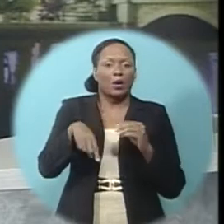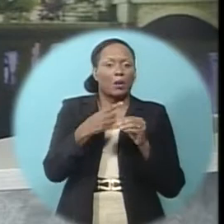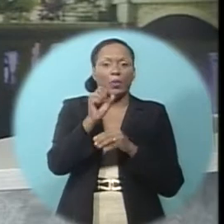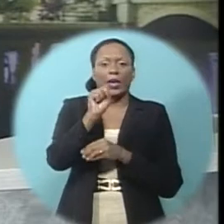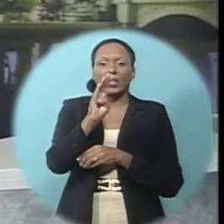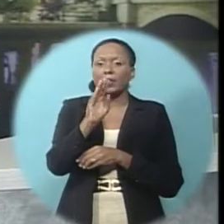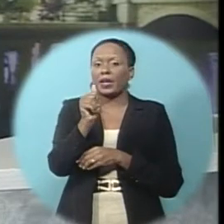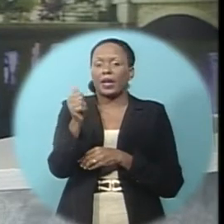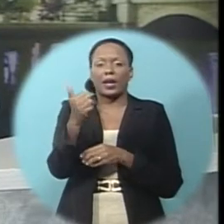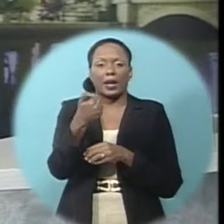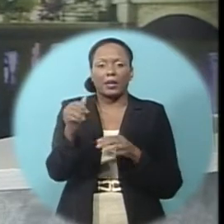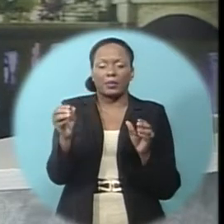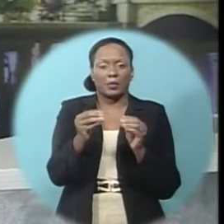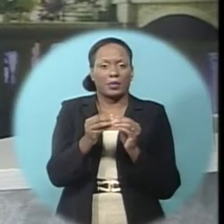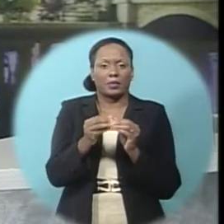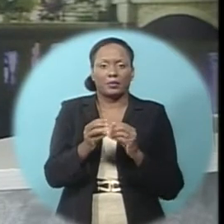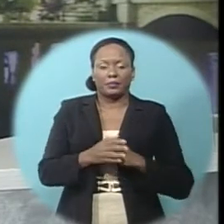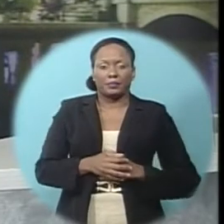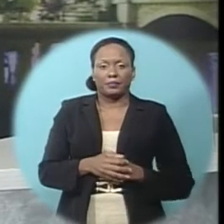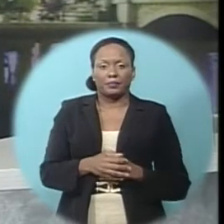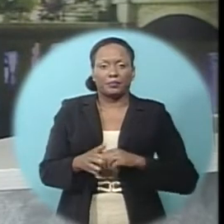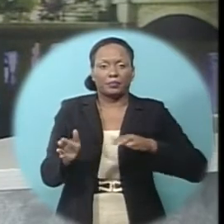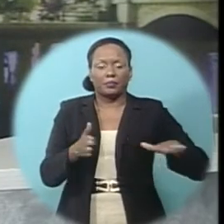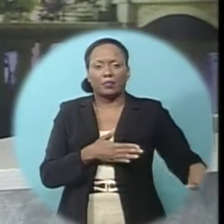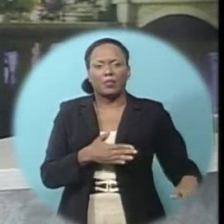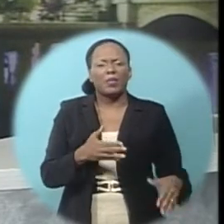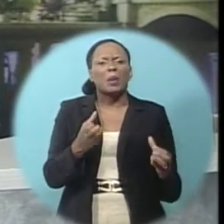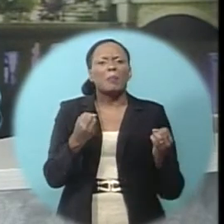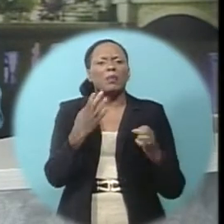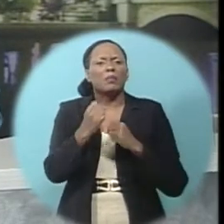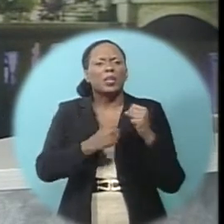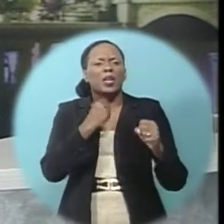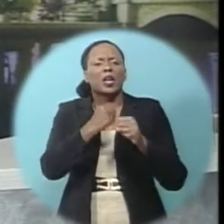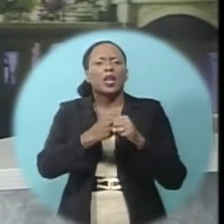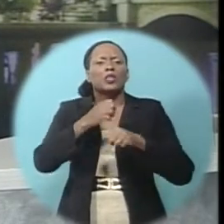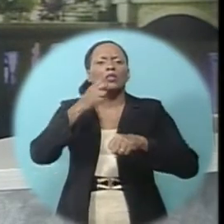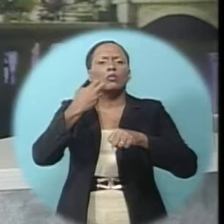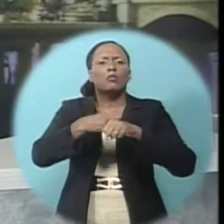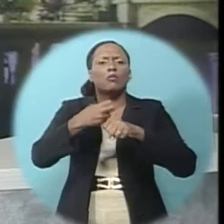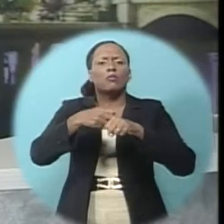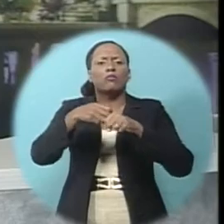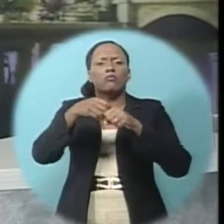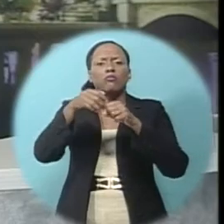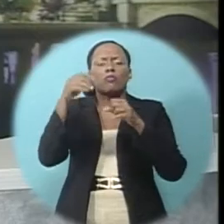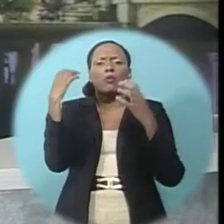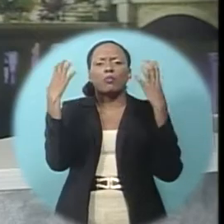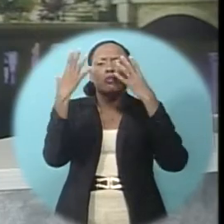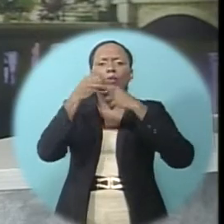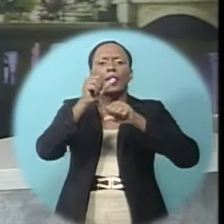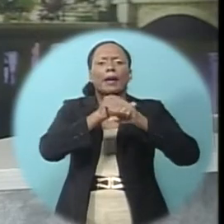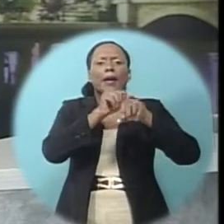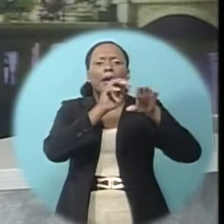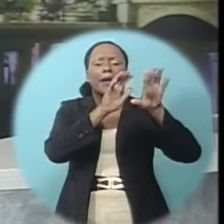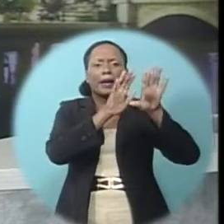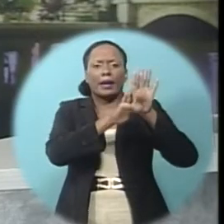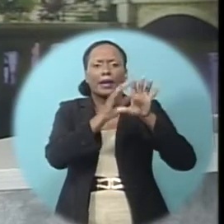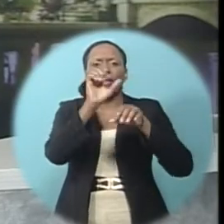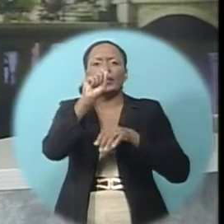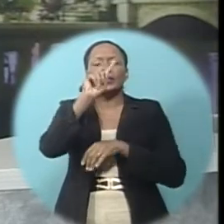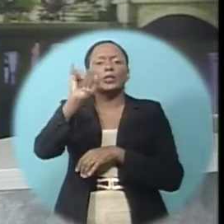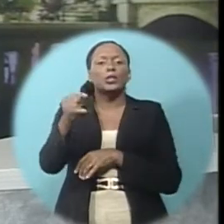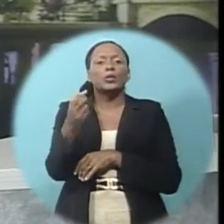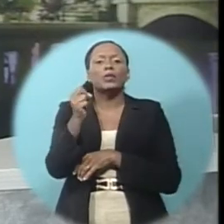releases. For years, the Beauty of the Rock sculpture at Paris Hill St. Joseph was hidden by overgrown bush and